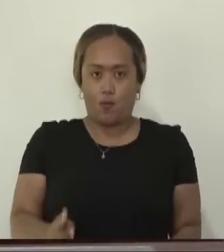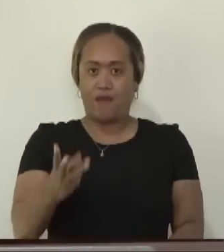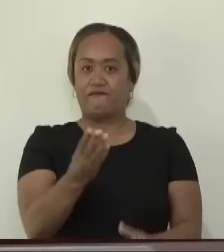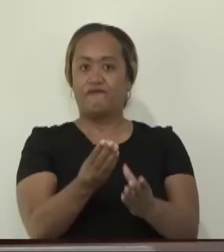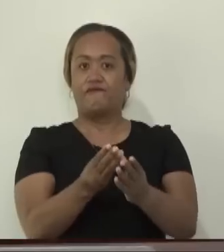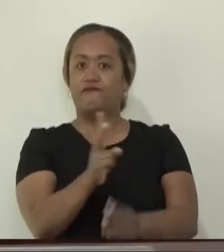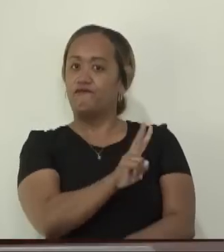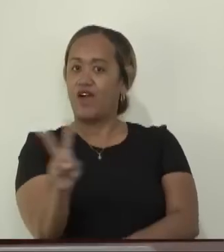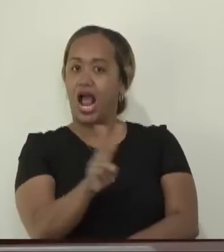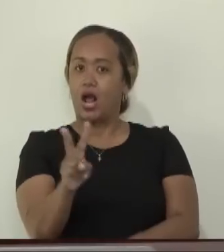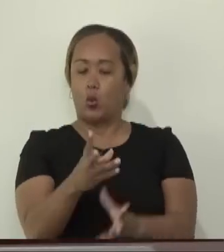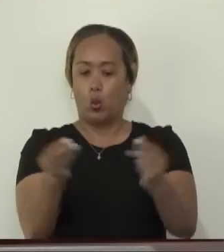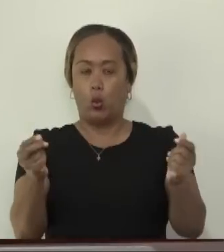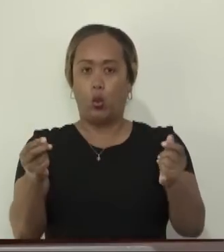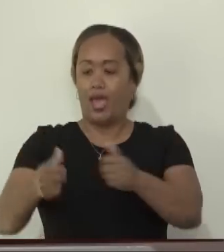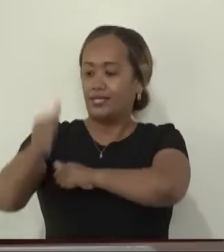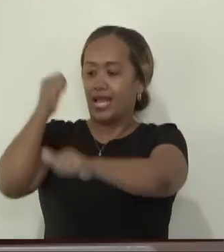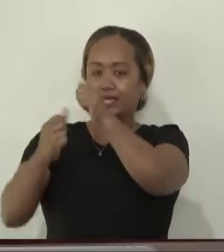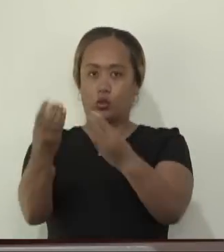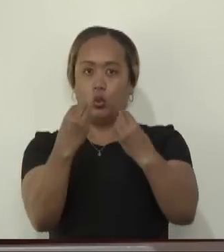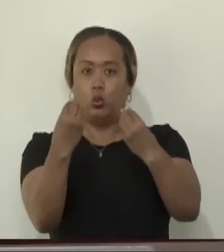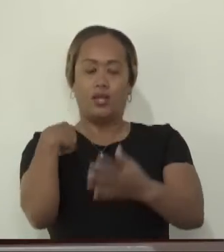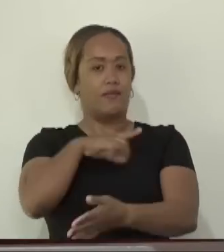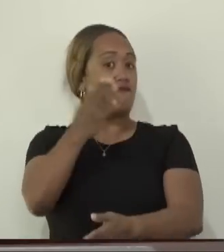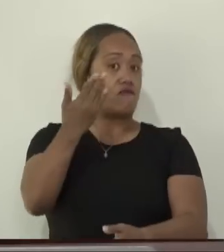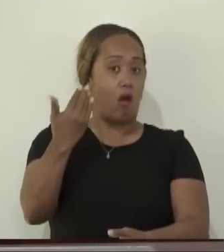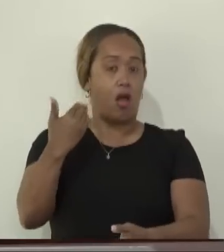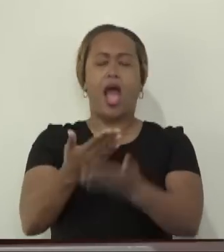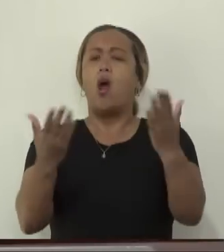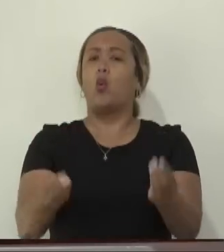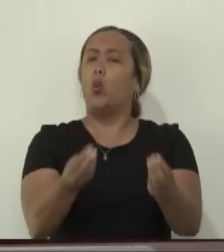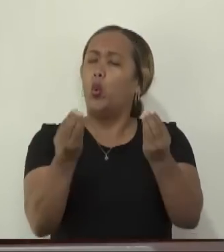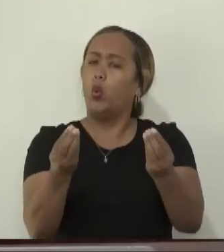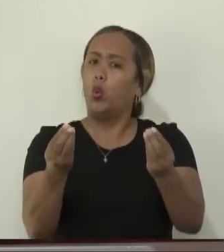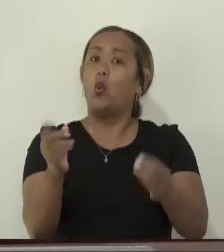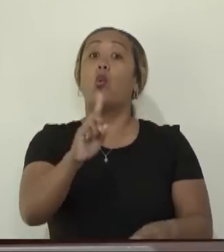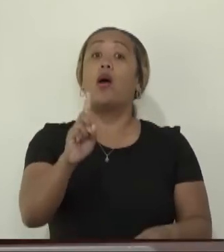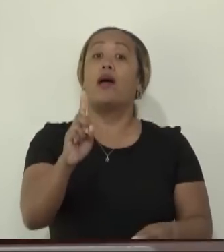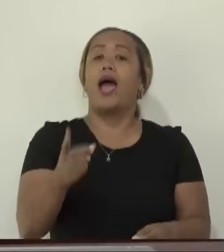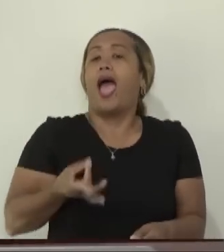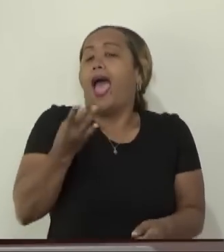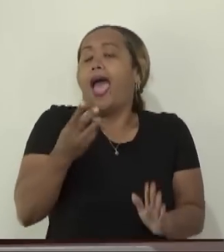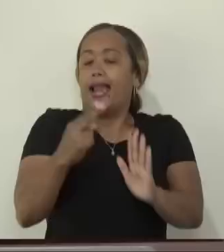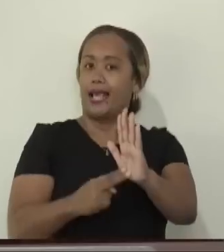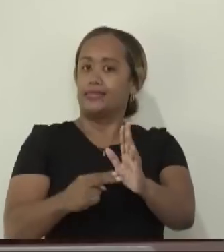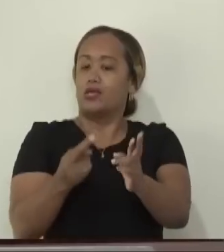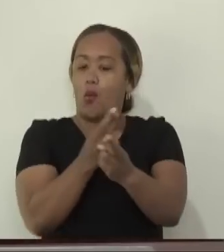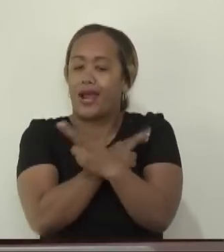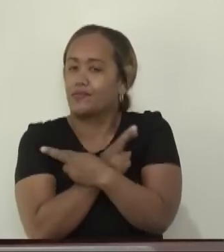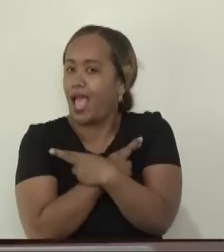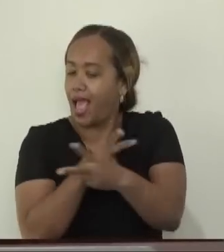parents and ancestors taught us. Values like kindness, respect for one